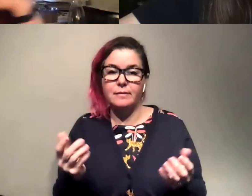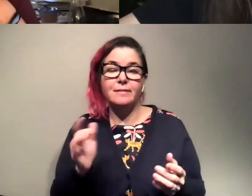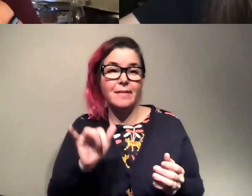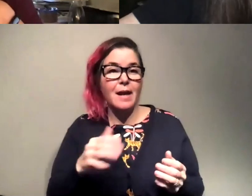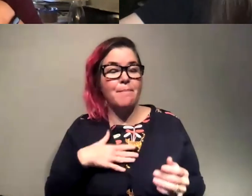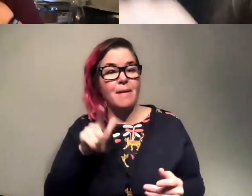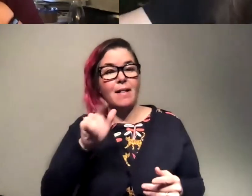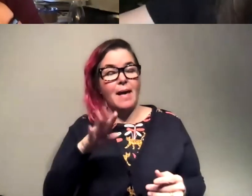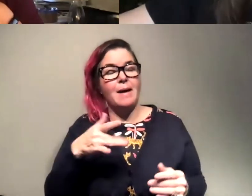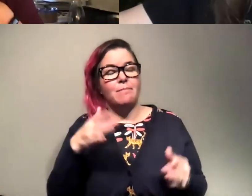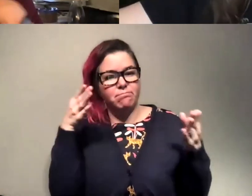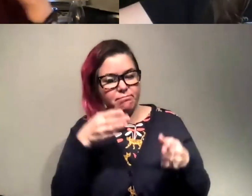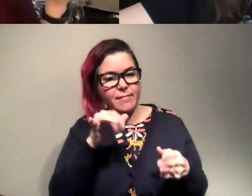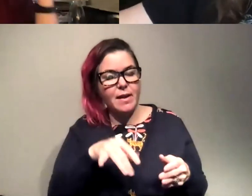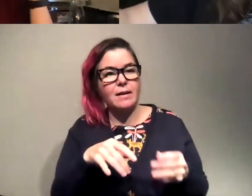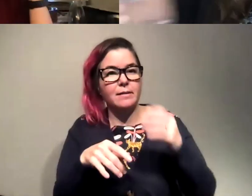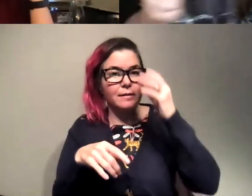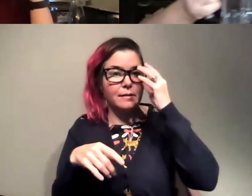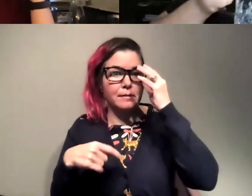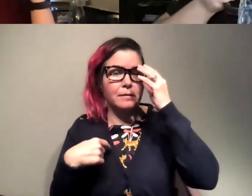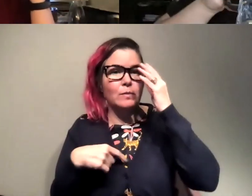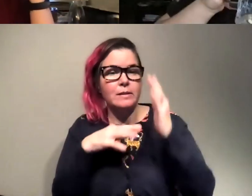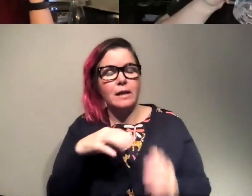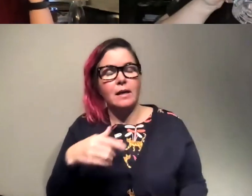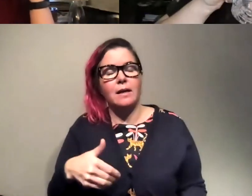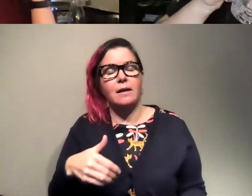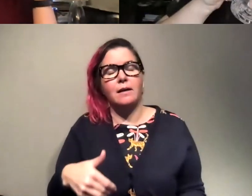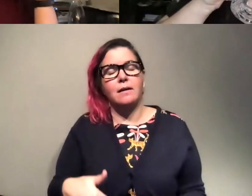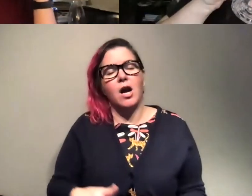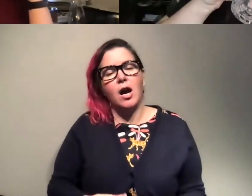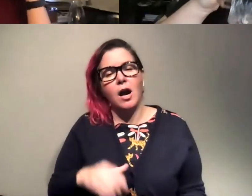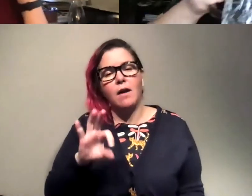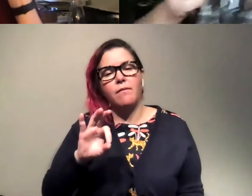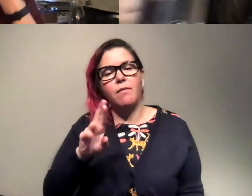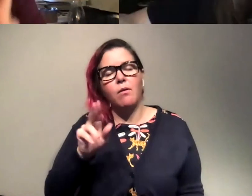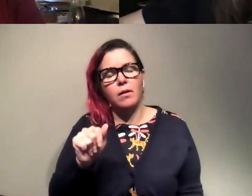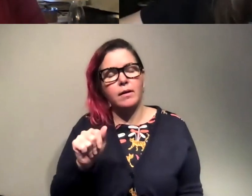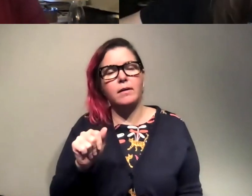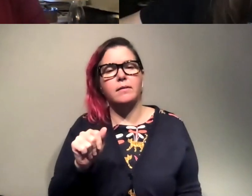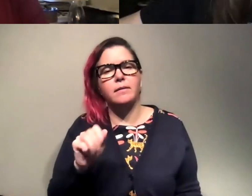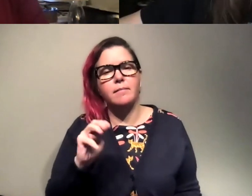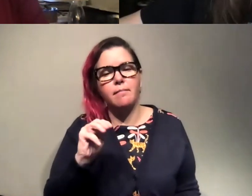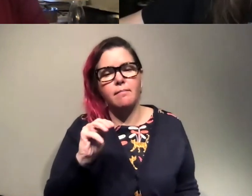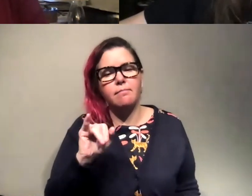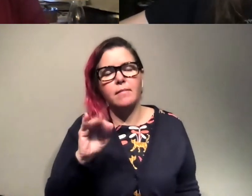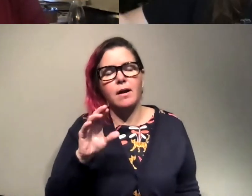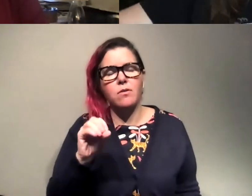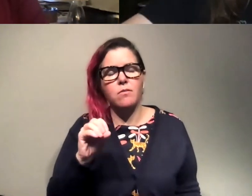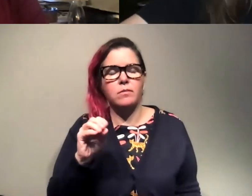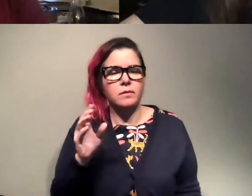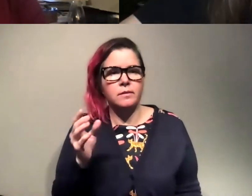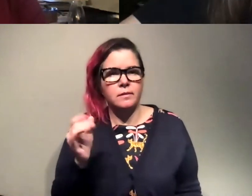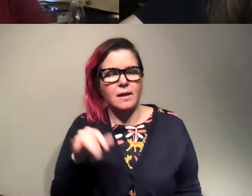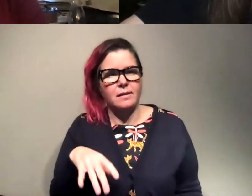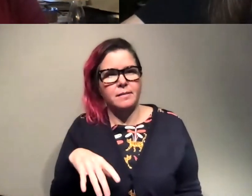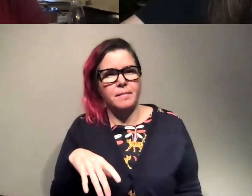mostly studies. We study the gut flora or microbiome or microbiota, you may have heard it called. And it's something